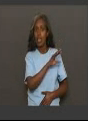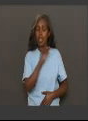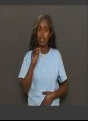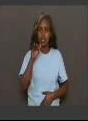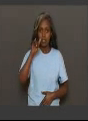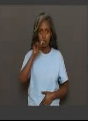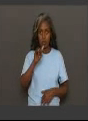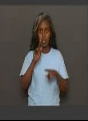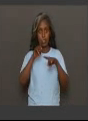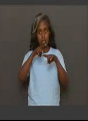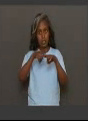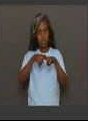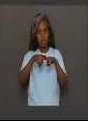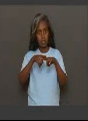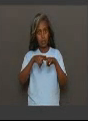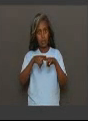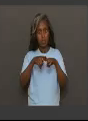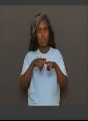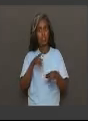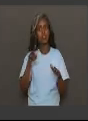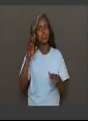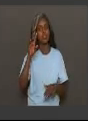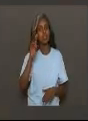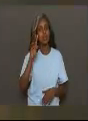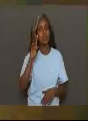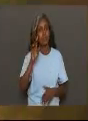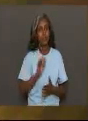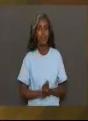the y-intercept is 7.